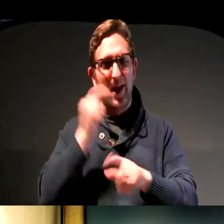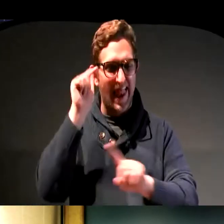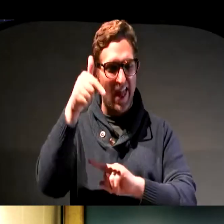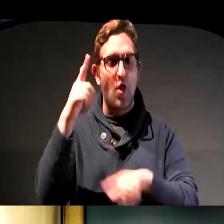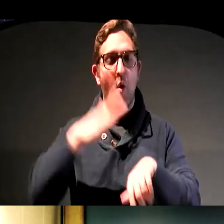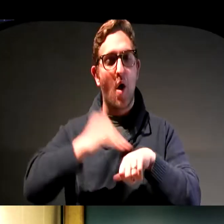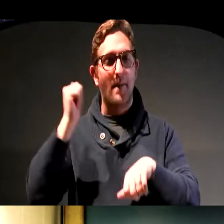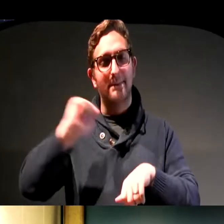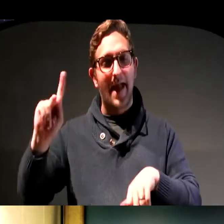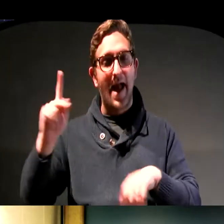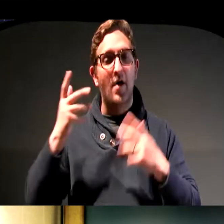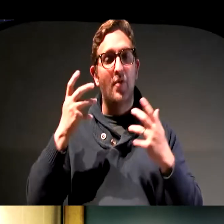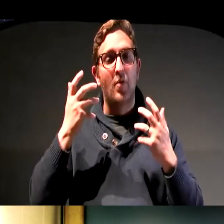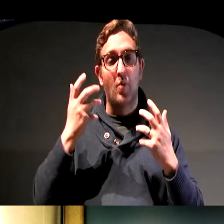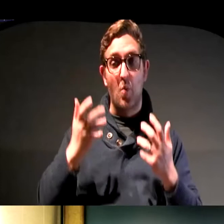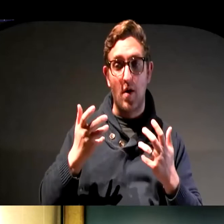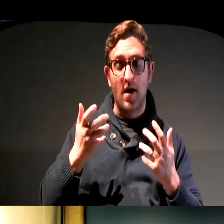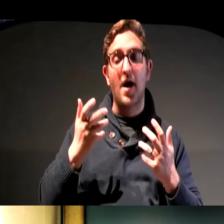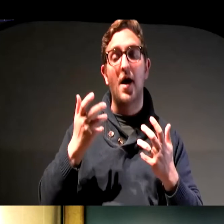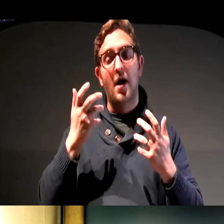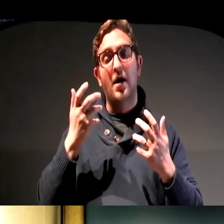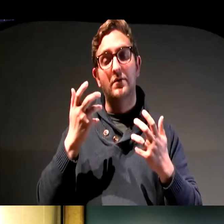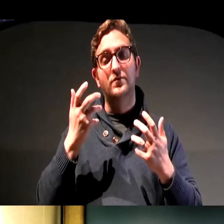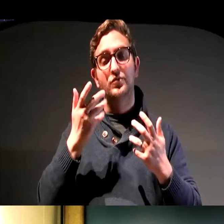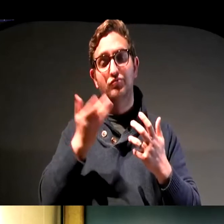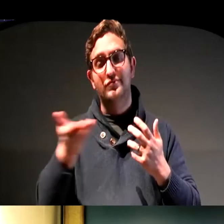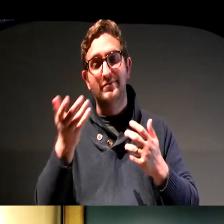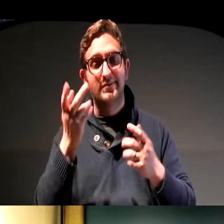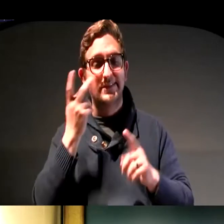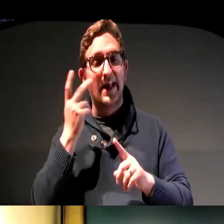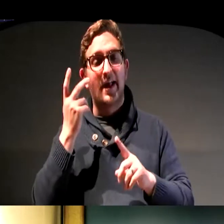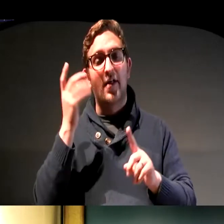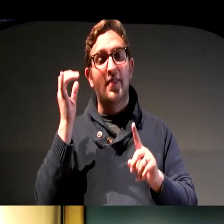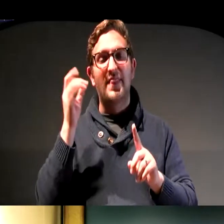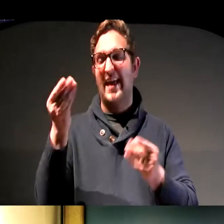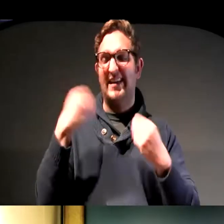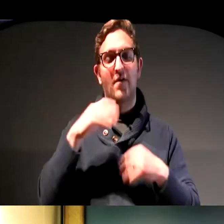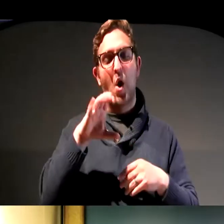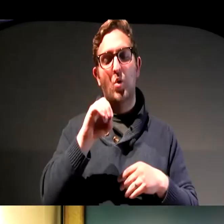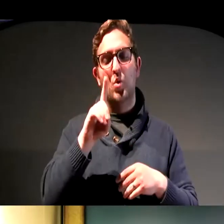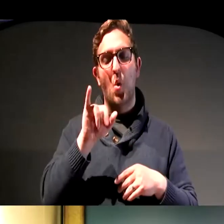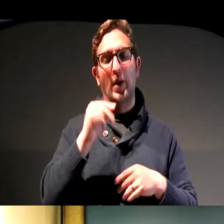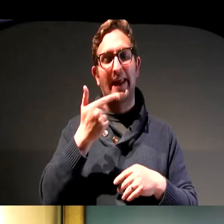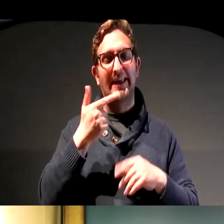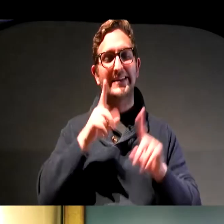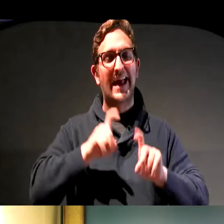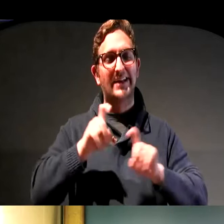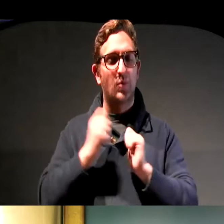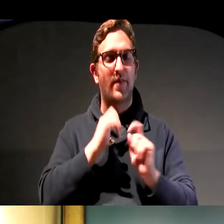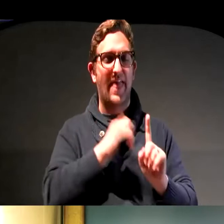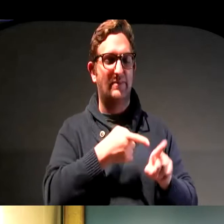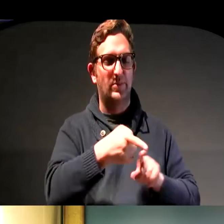hey, do you want to try again? And so they send you like a coding test with that program, and